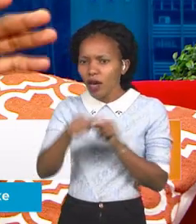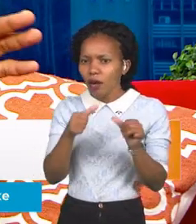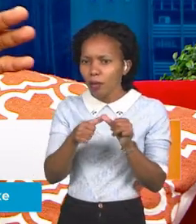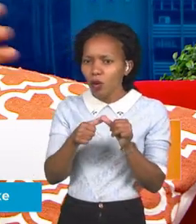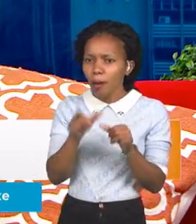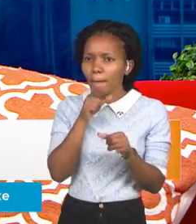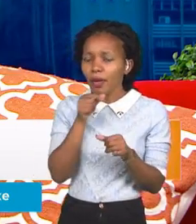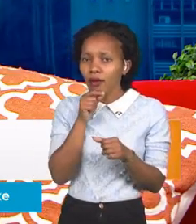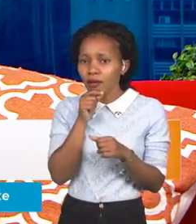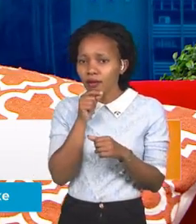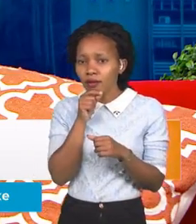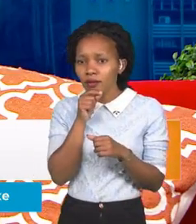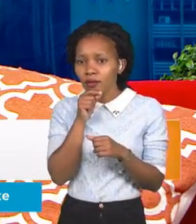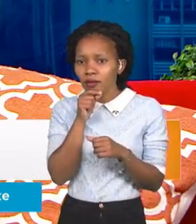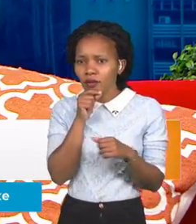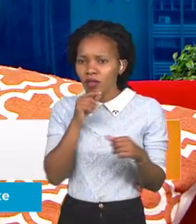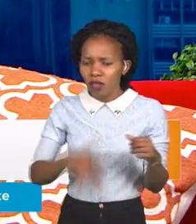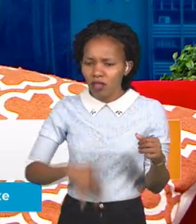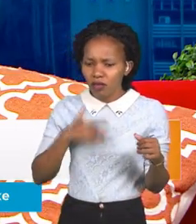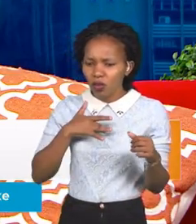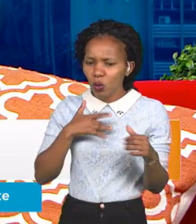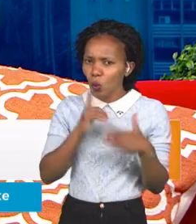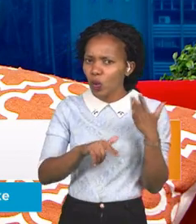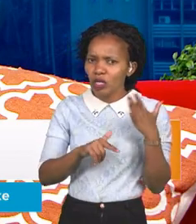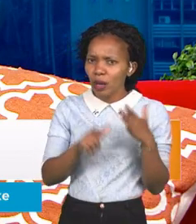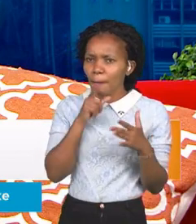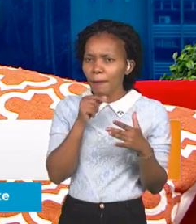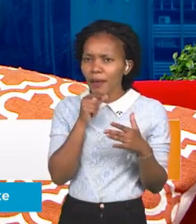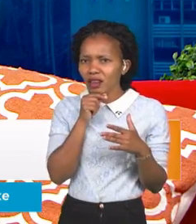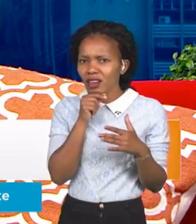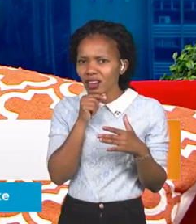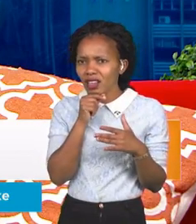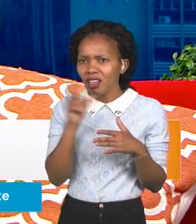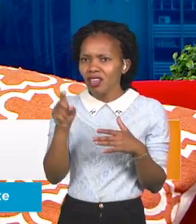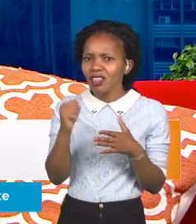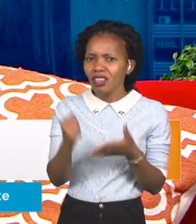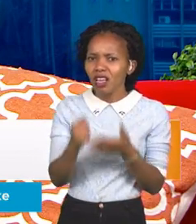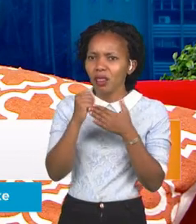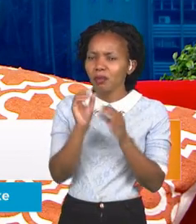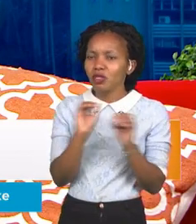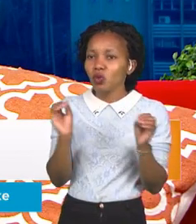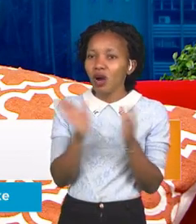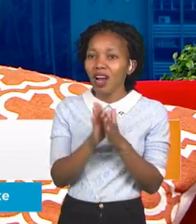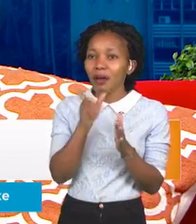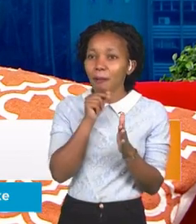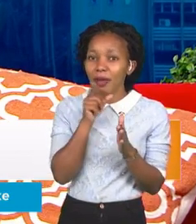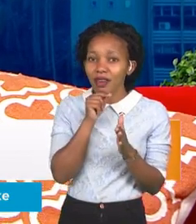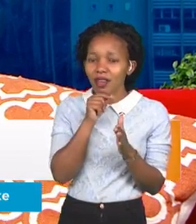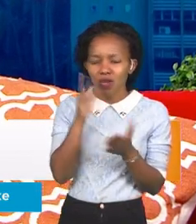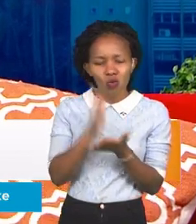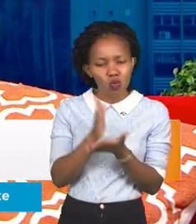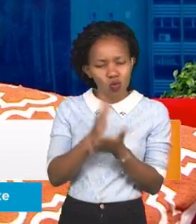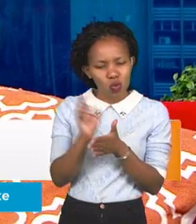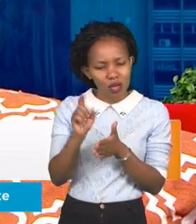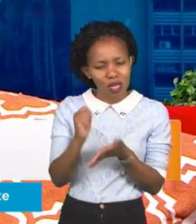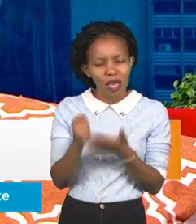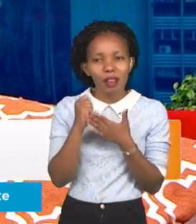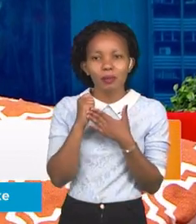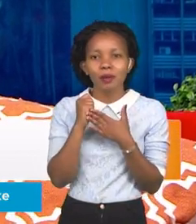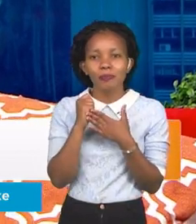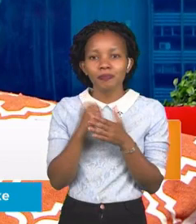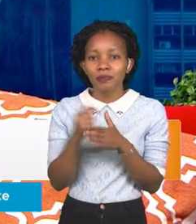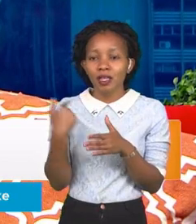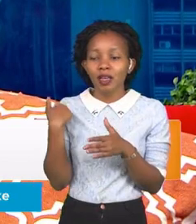the men. They feel that men do not need help. Mm-hmm. And men actually do need help.